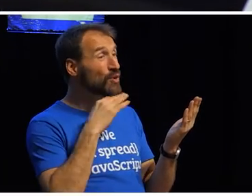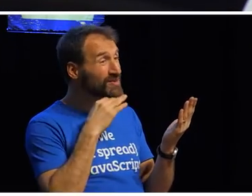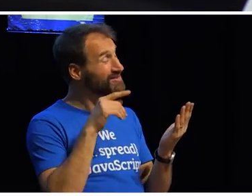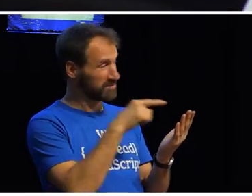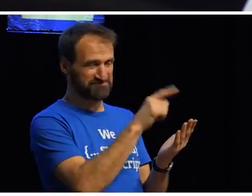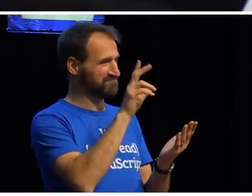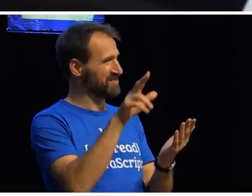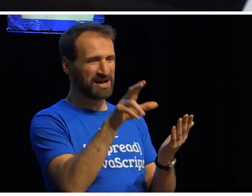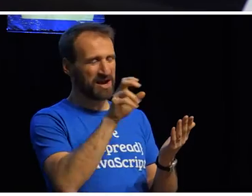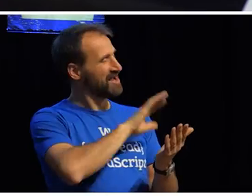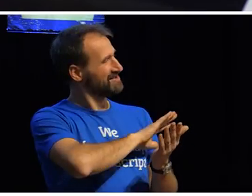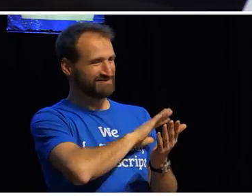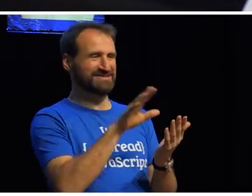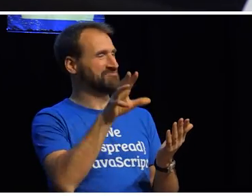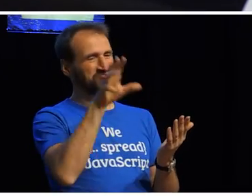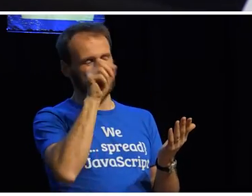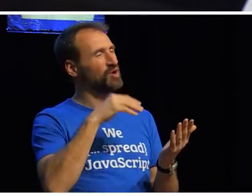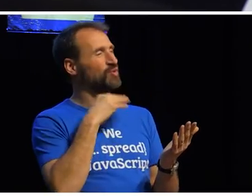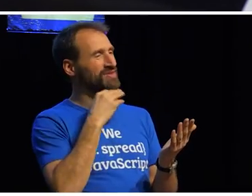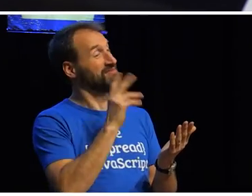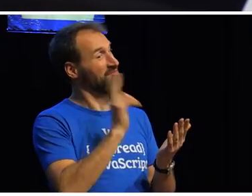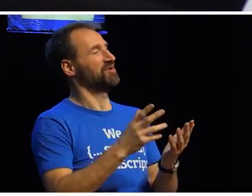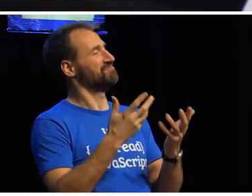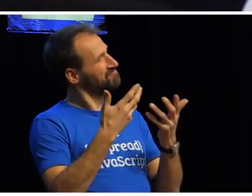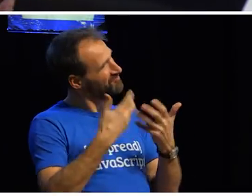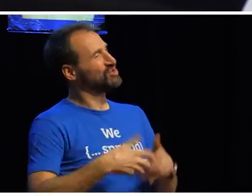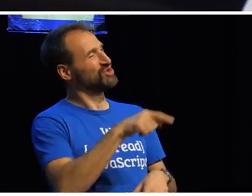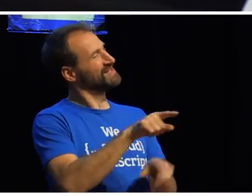a dog, so it was working as we expect.